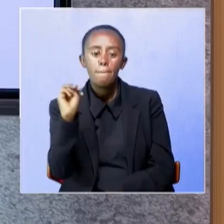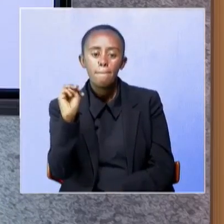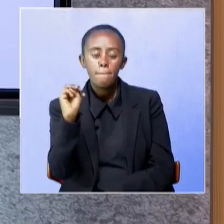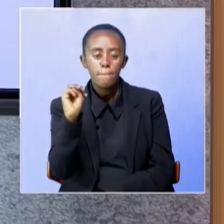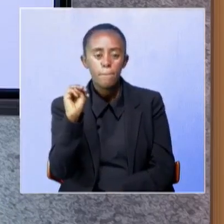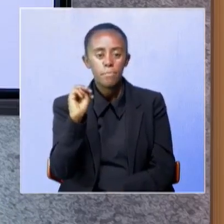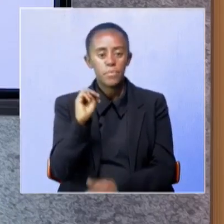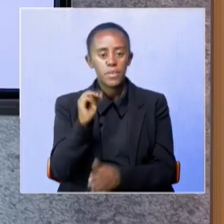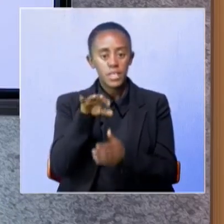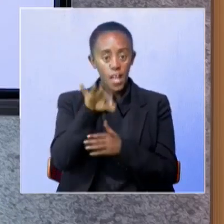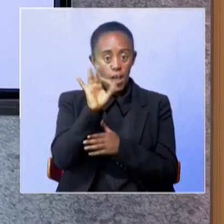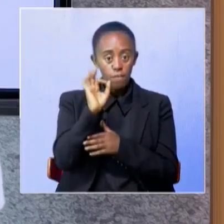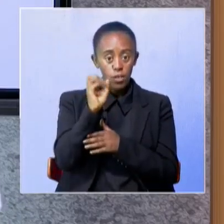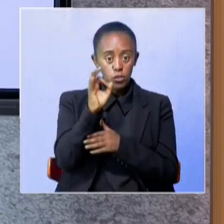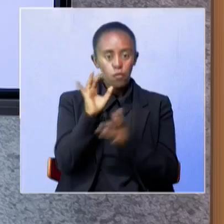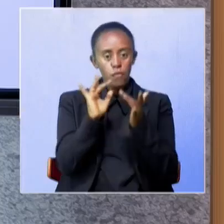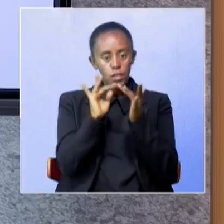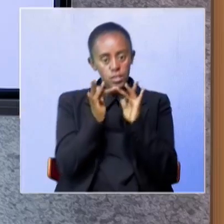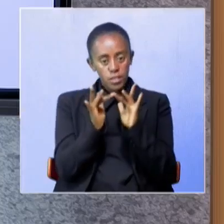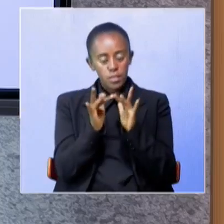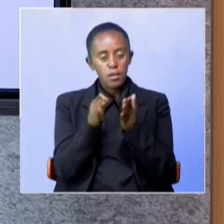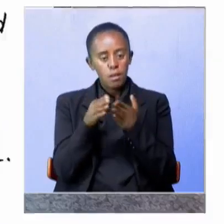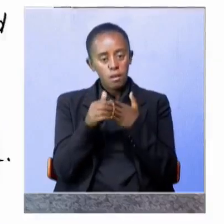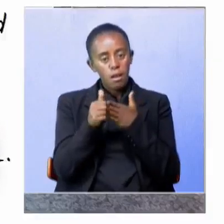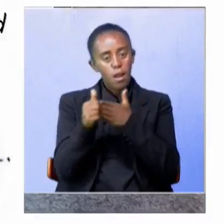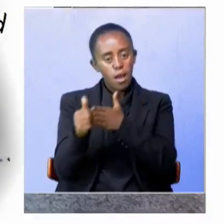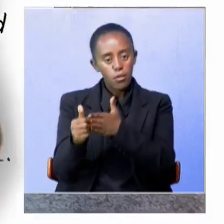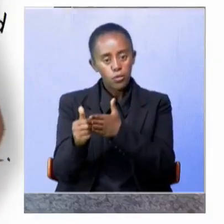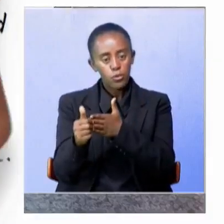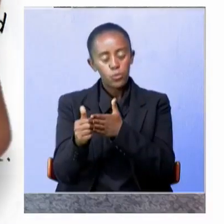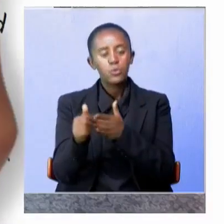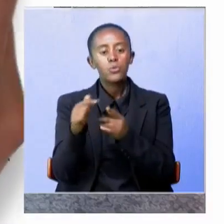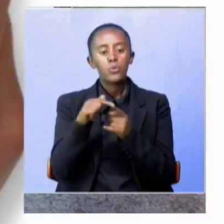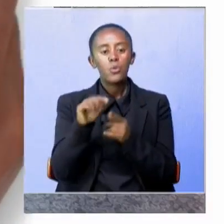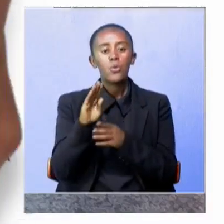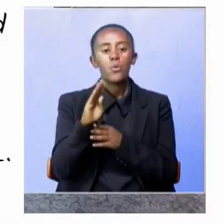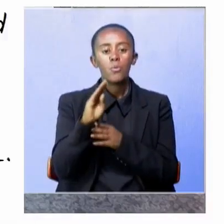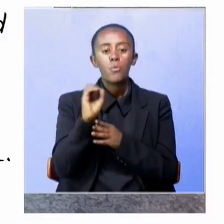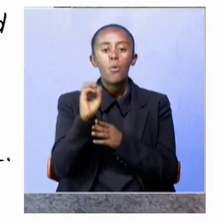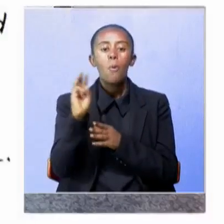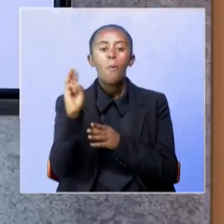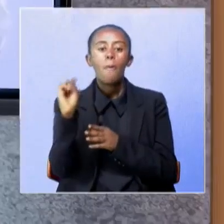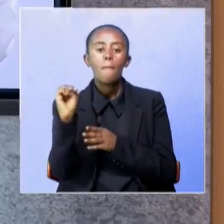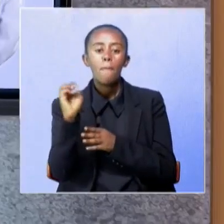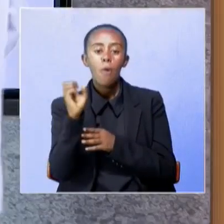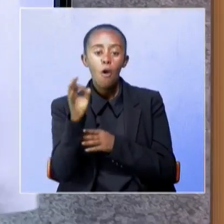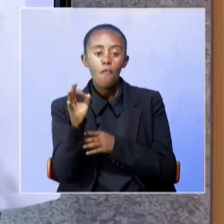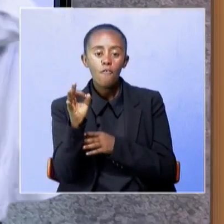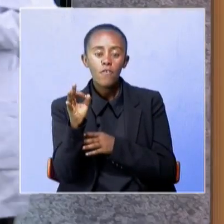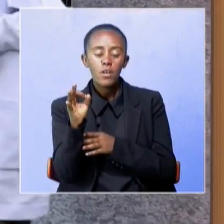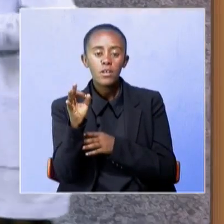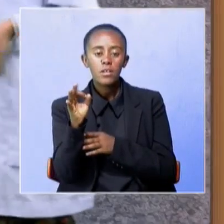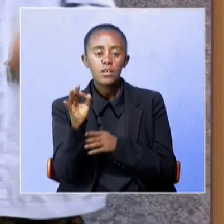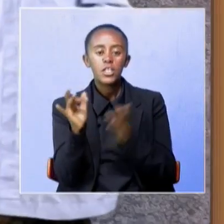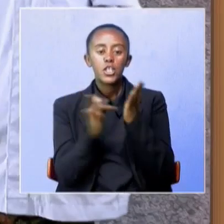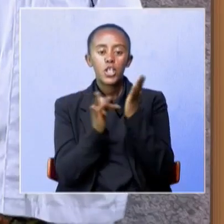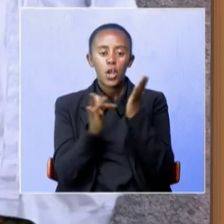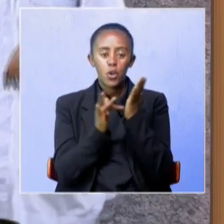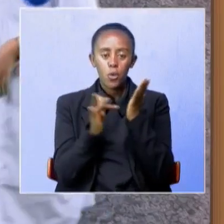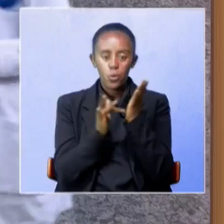the invention of the internet led to the what? Boom of the